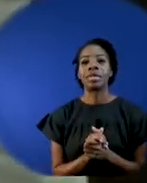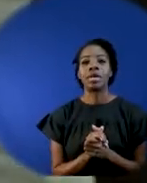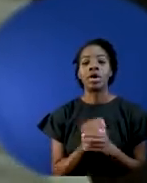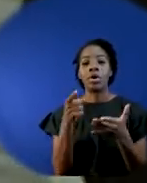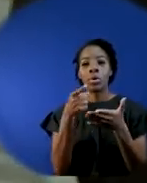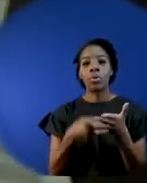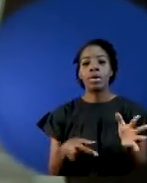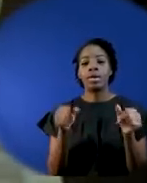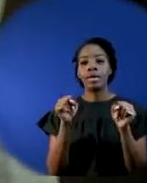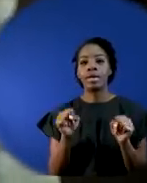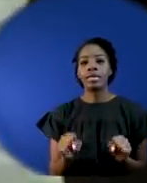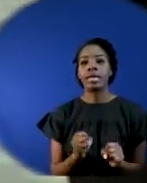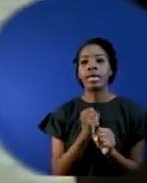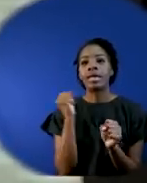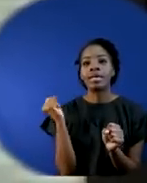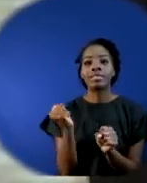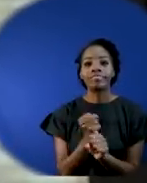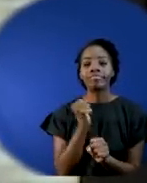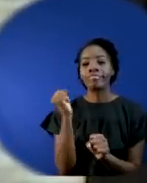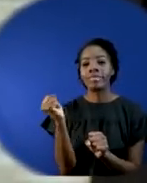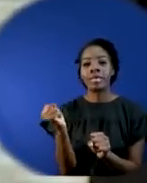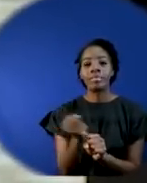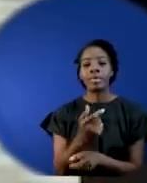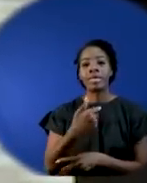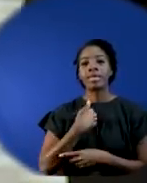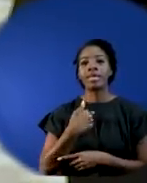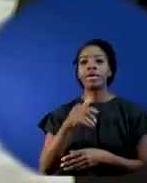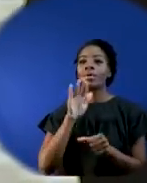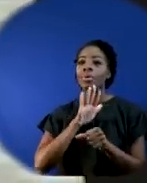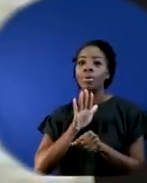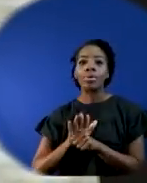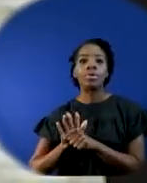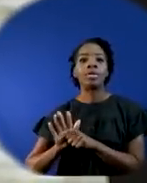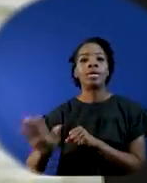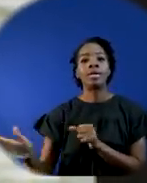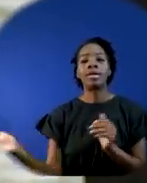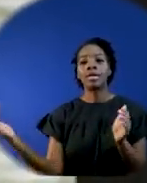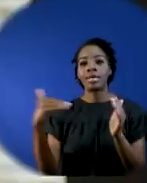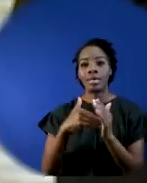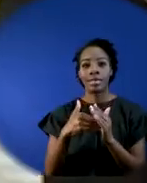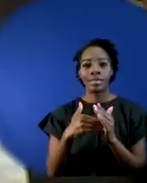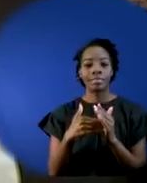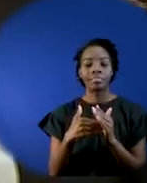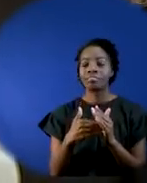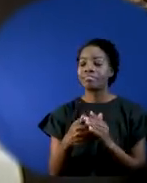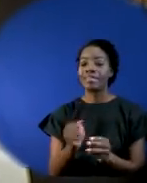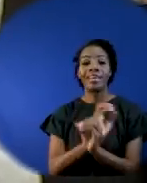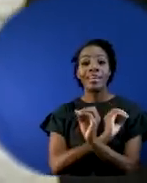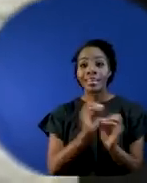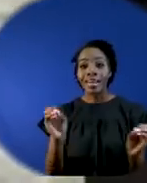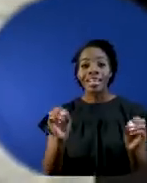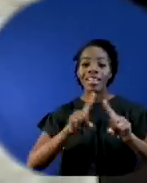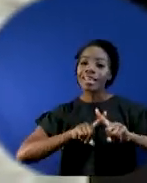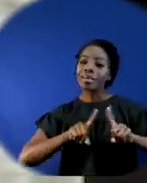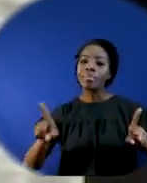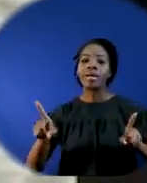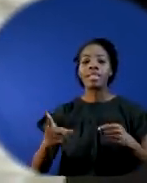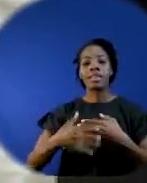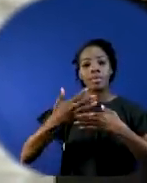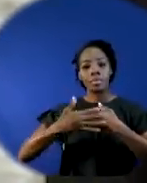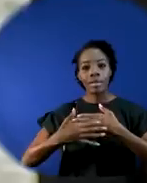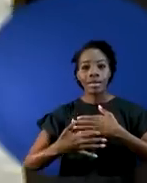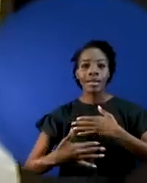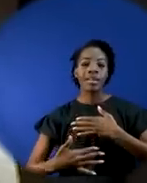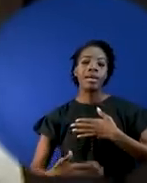Jesus. Oh, what can make me whole again? Nothing but